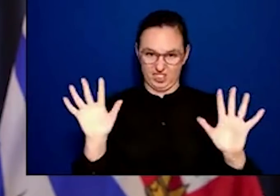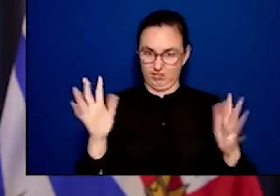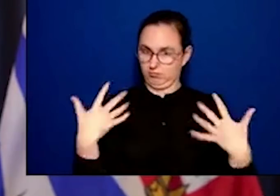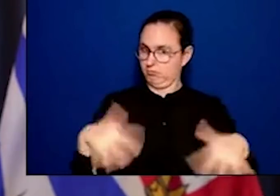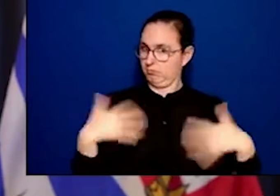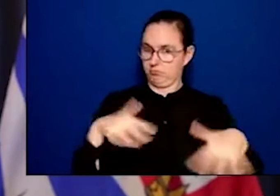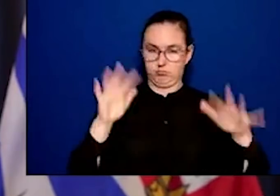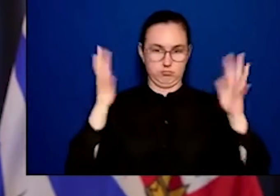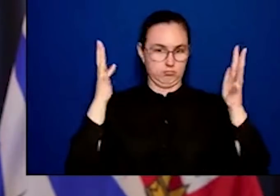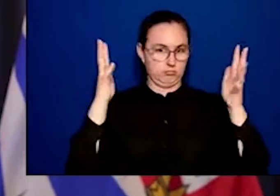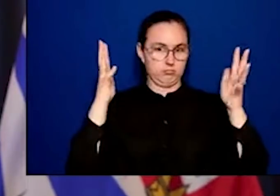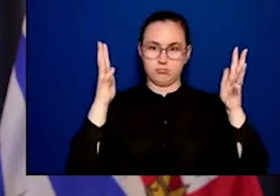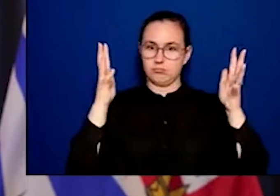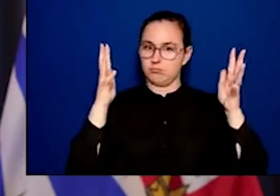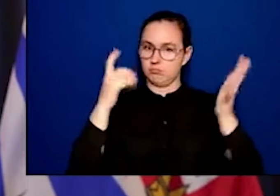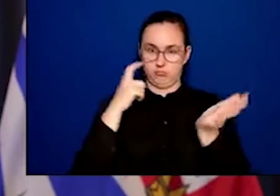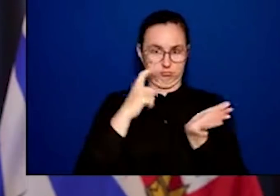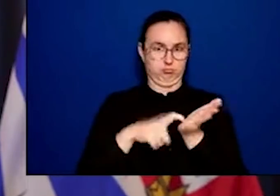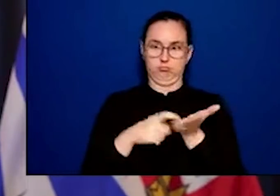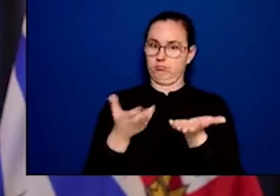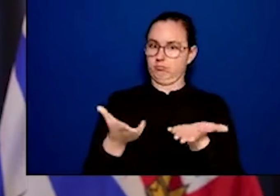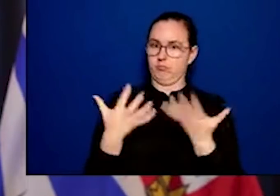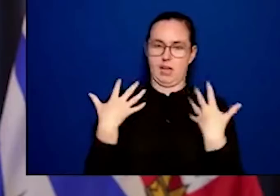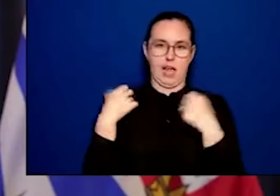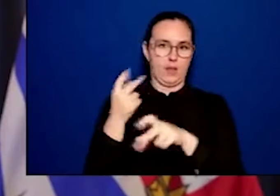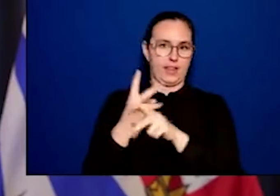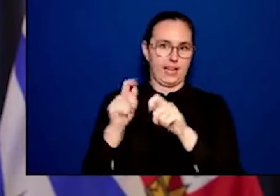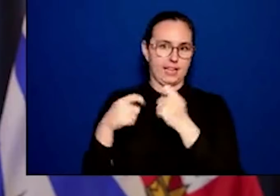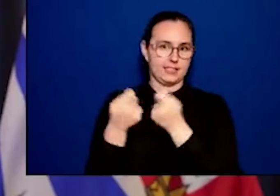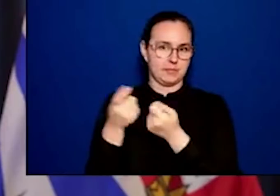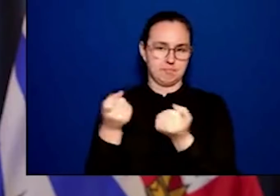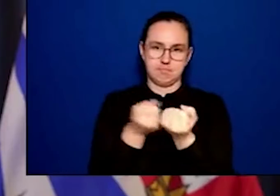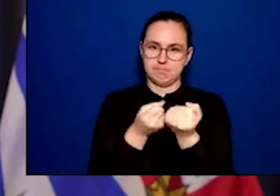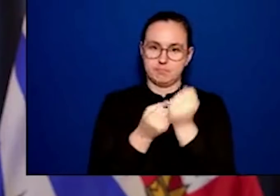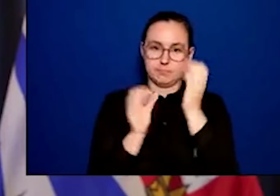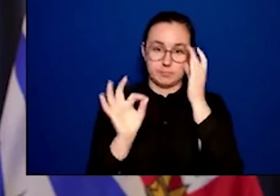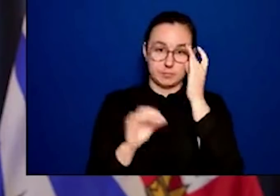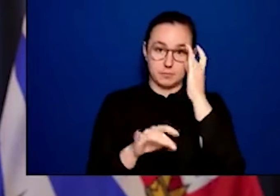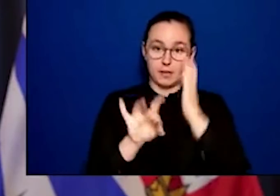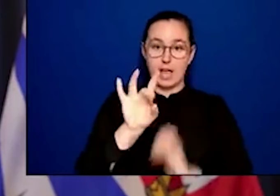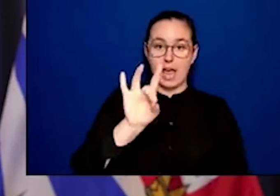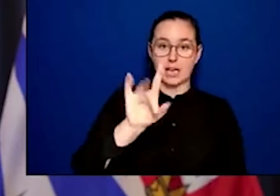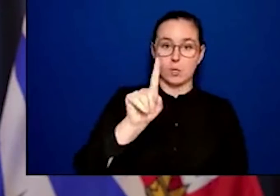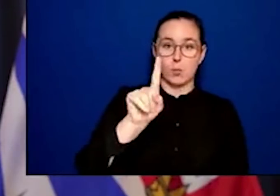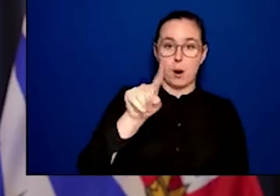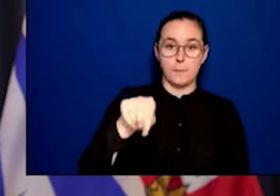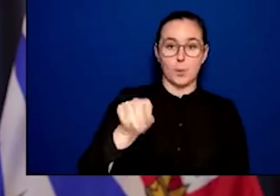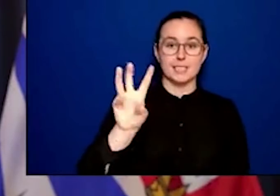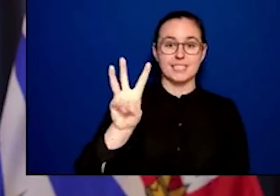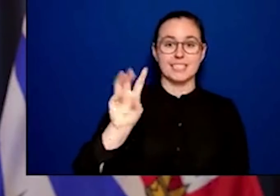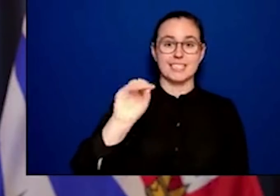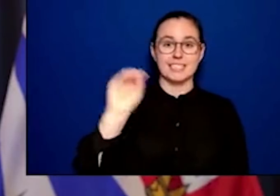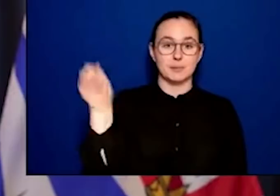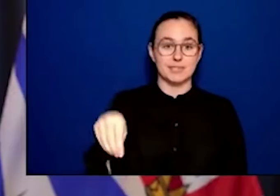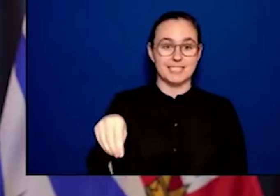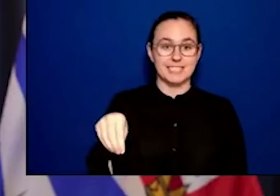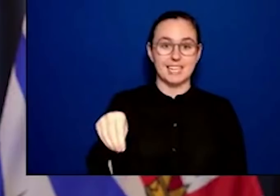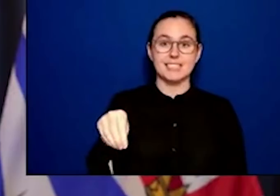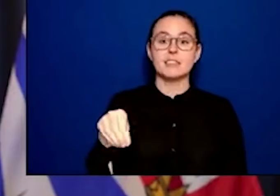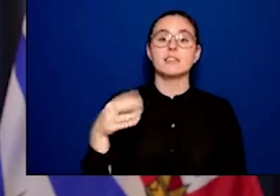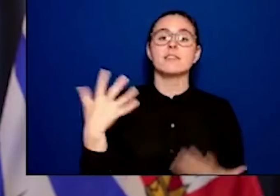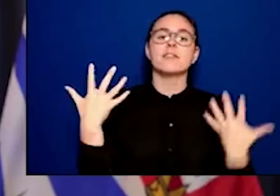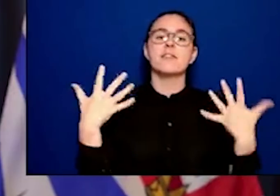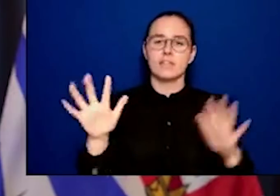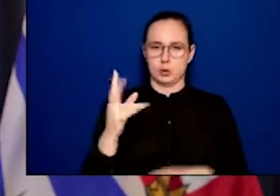teams. 81.6% are fully vaccinated. You'll see that the gap between those who are partially vaccinated and